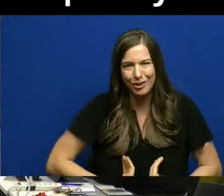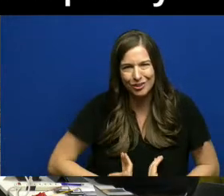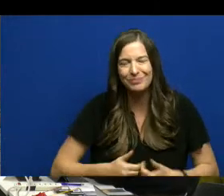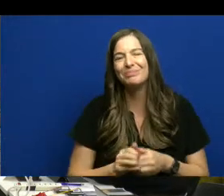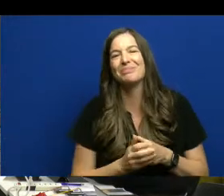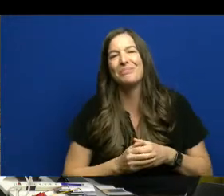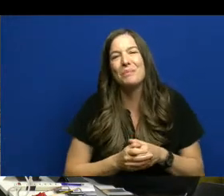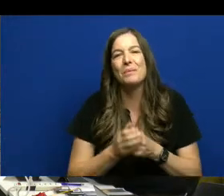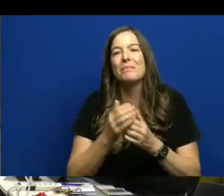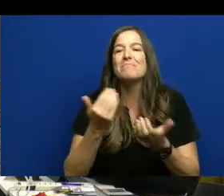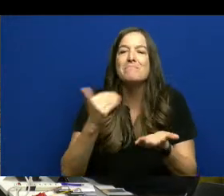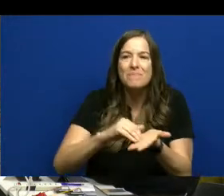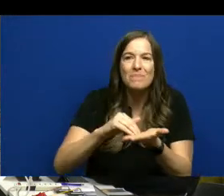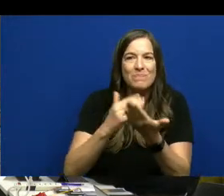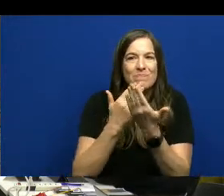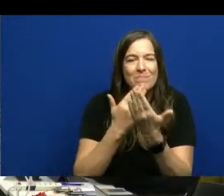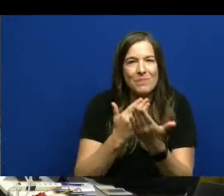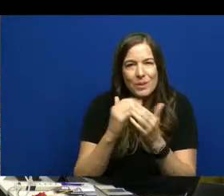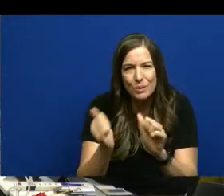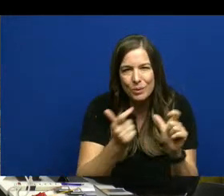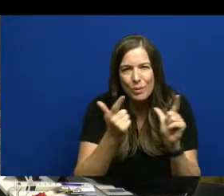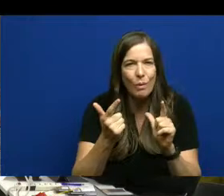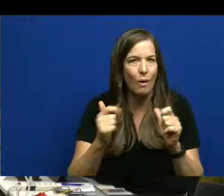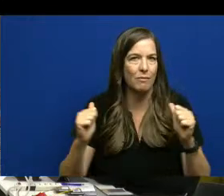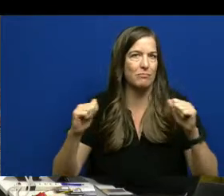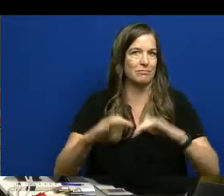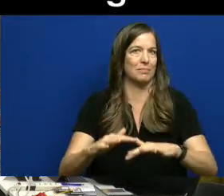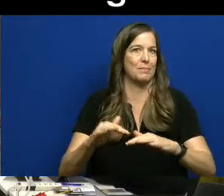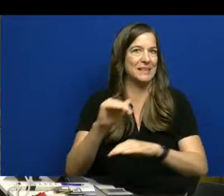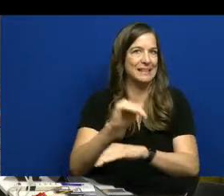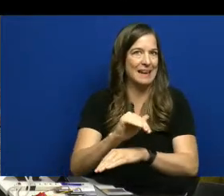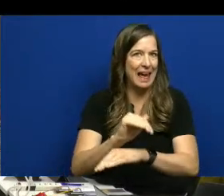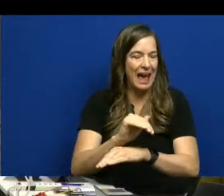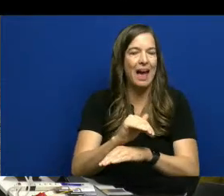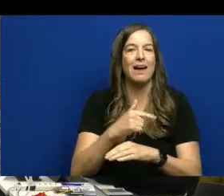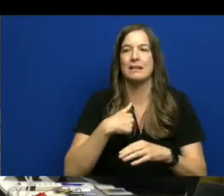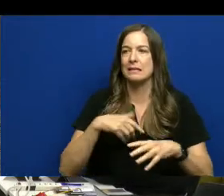Again, thank you everyone for being here tonight, and I'll accept a motion to adjourn.